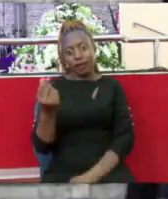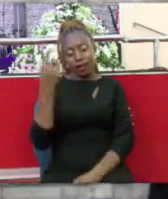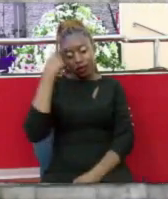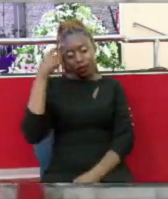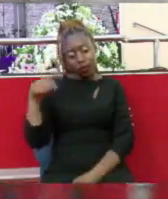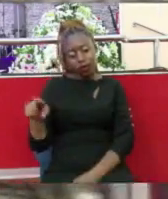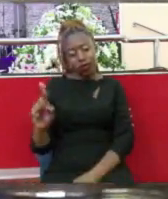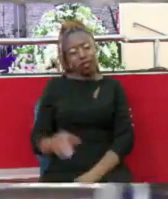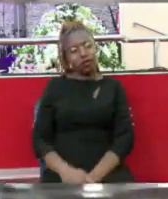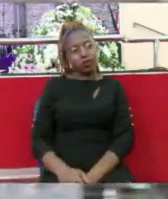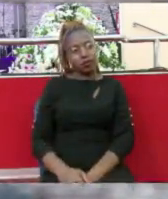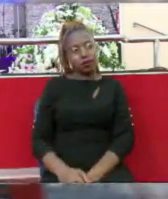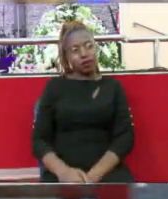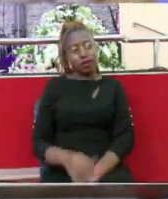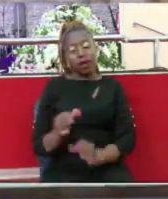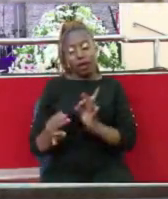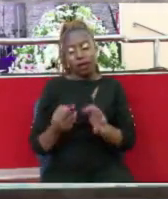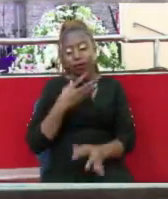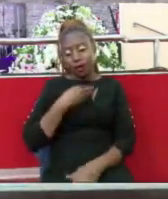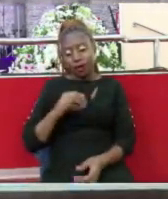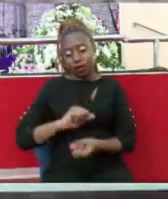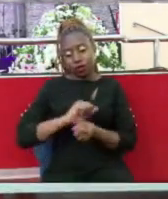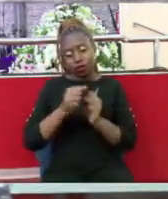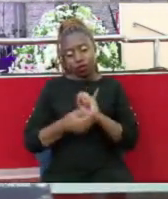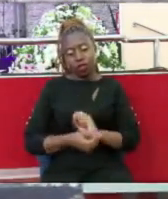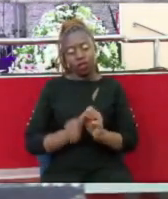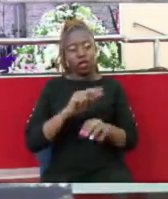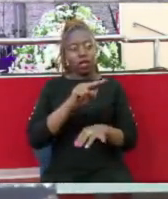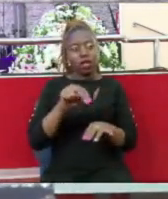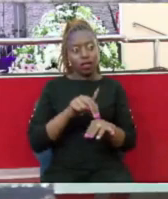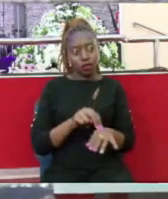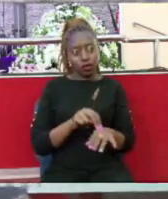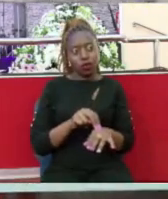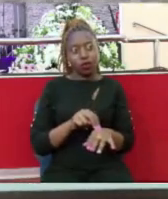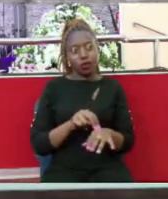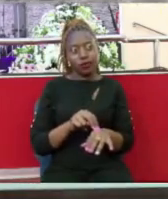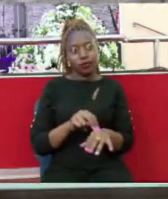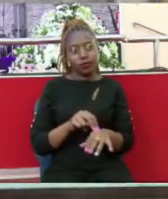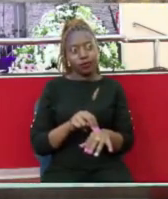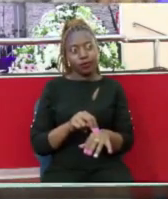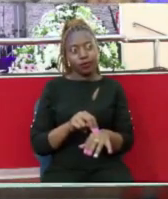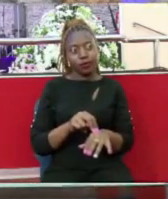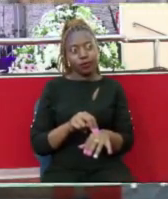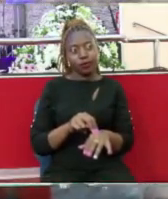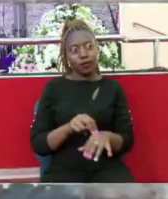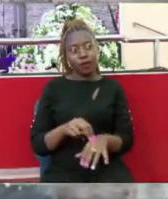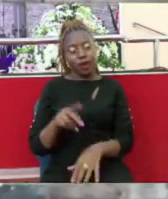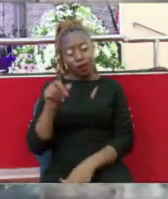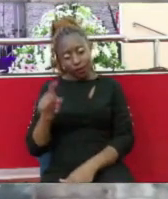If you're going to change our nation, kama tutabadilisha taifa, we will change by having boys with an attitude like this